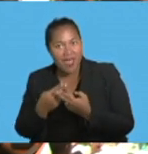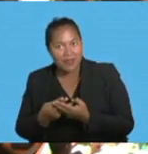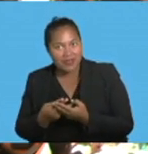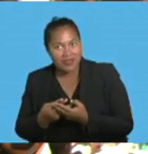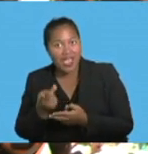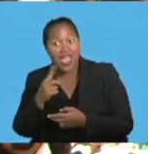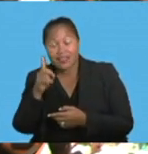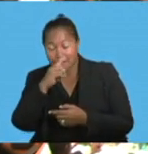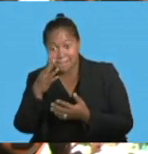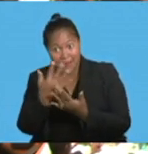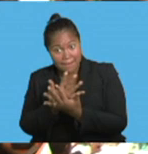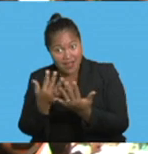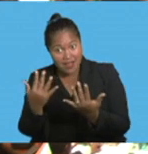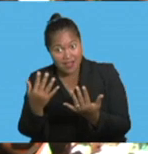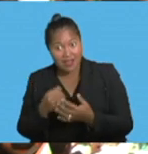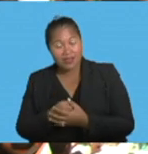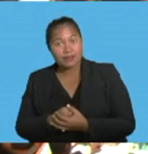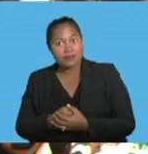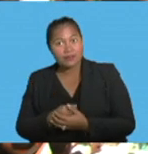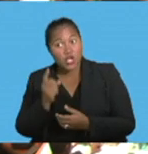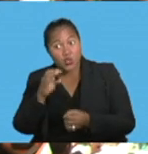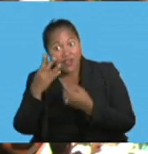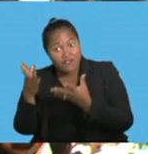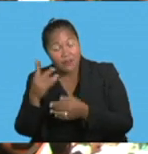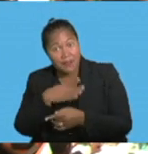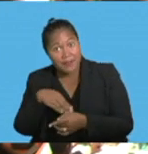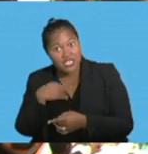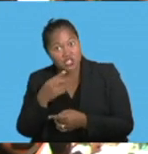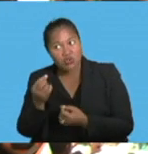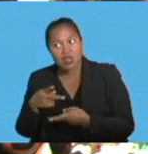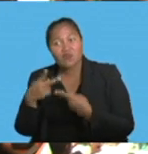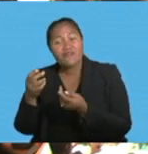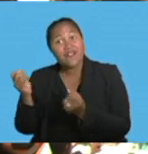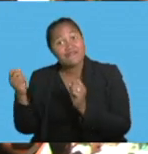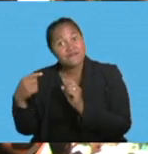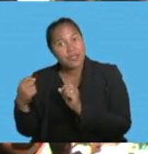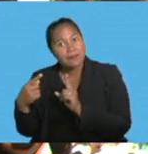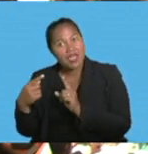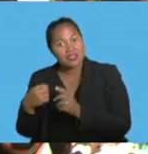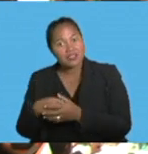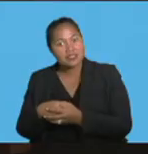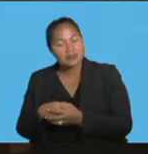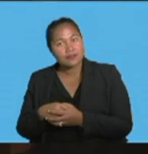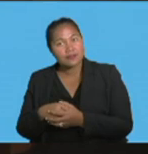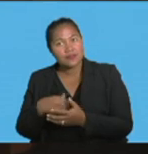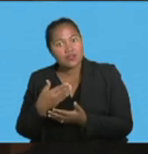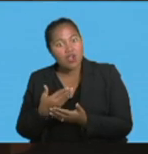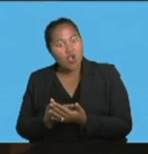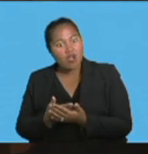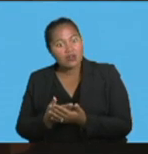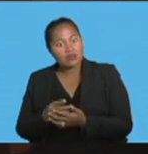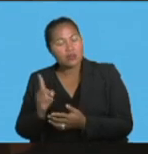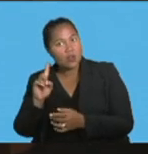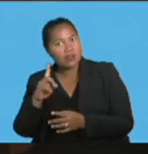the public to inform the Ministry and provide feedback on perception, strengths, weaknesses, and